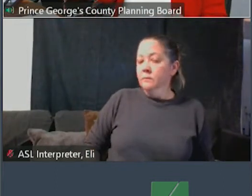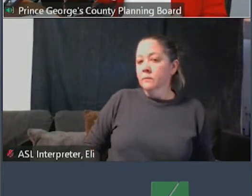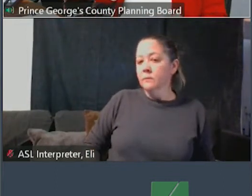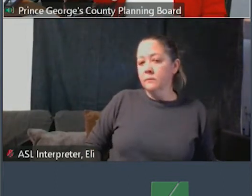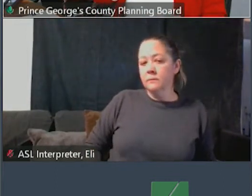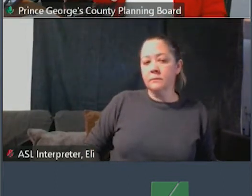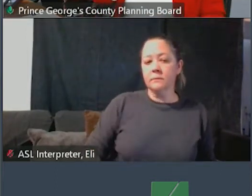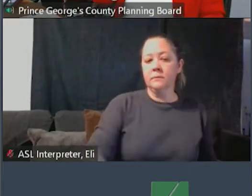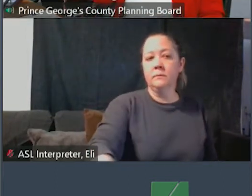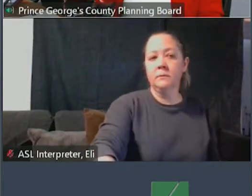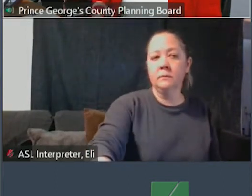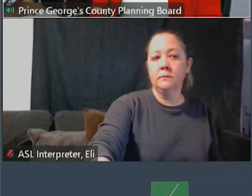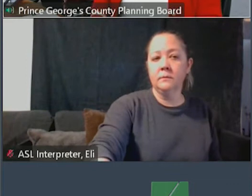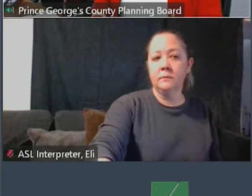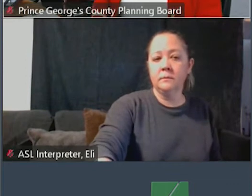Can you...